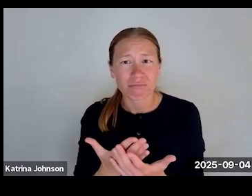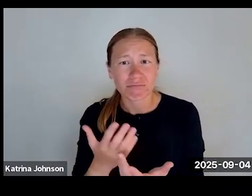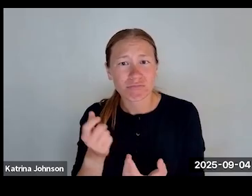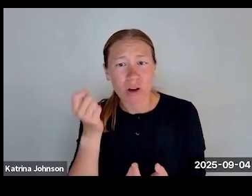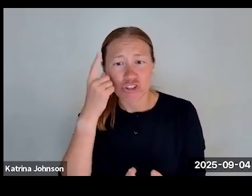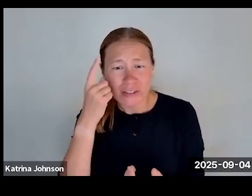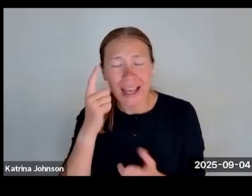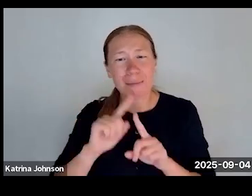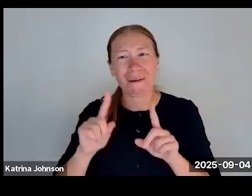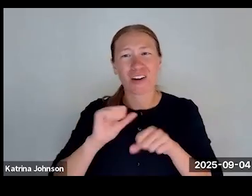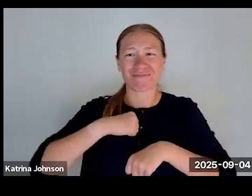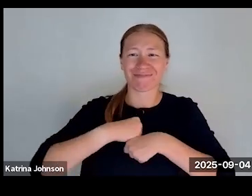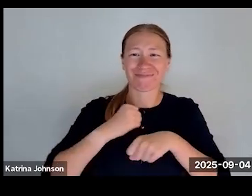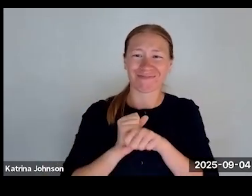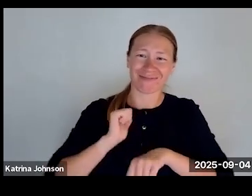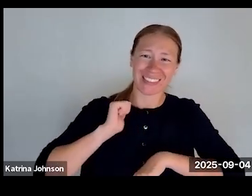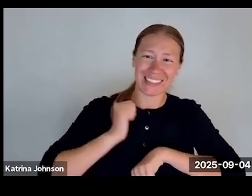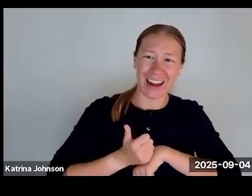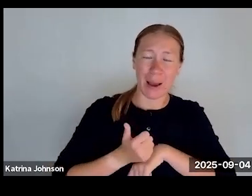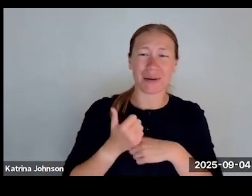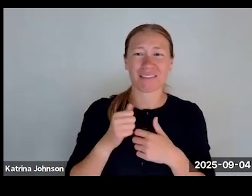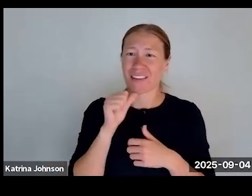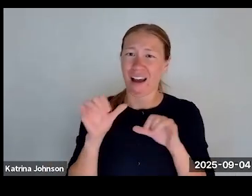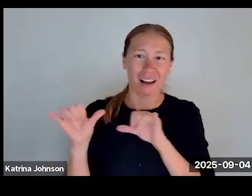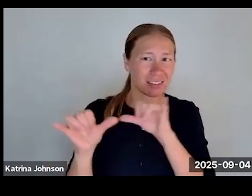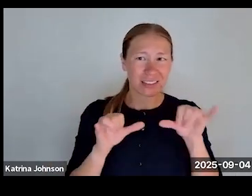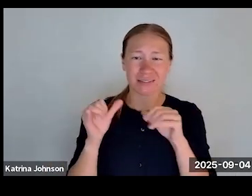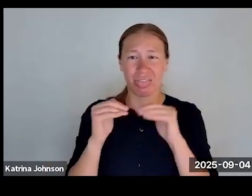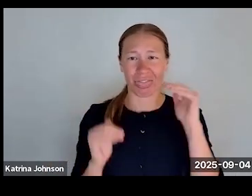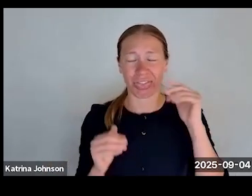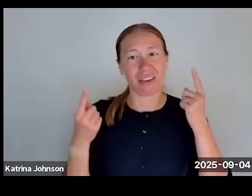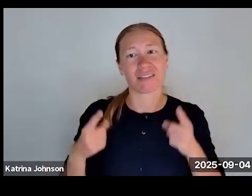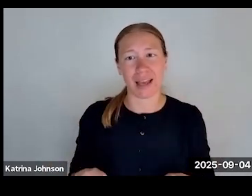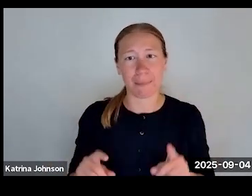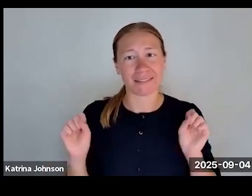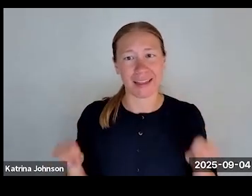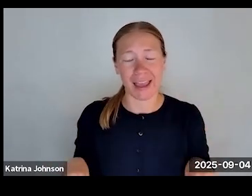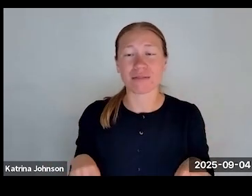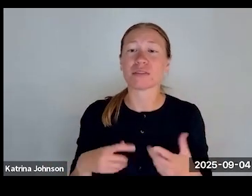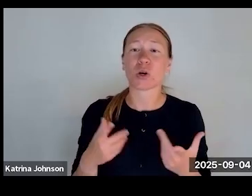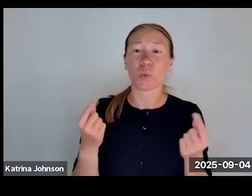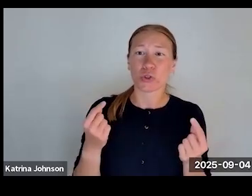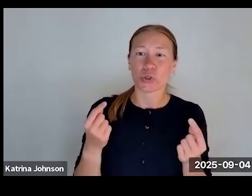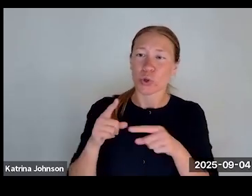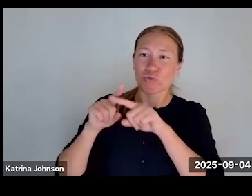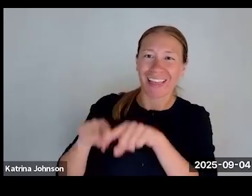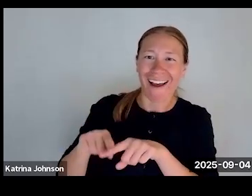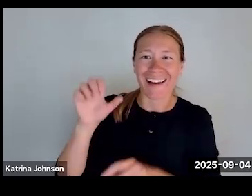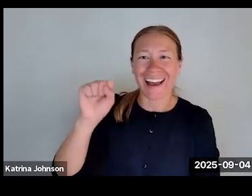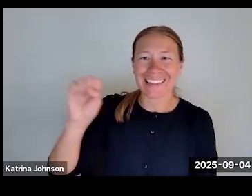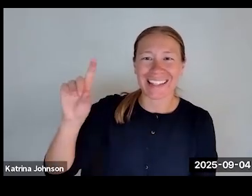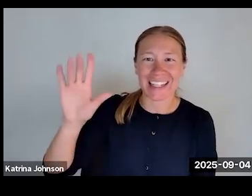and inequity. Instead, rely on SSD's established process. Faculty